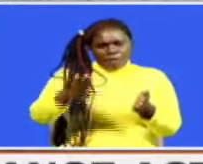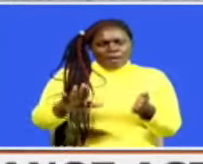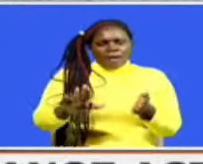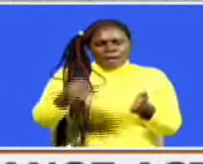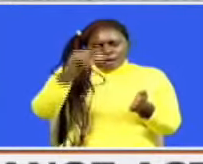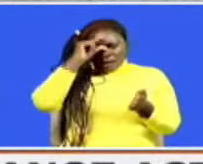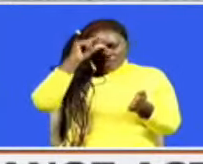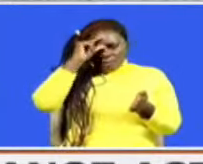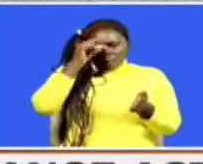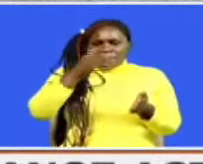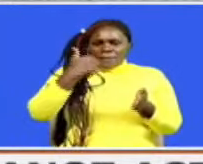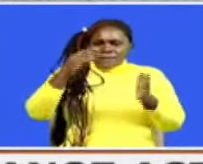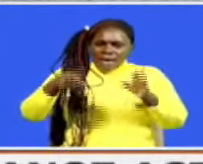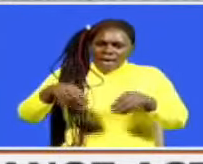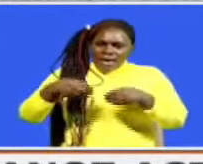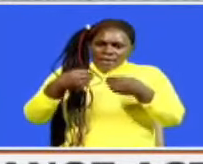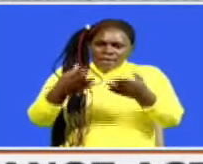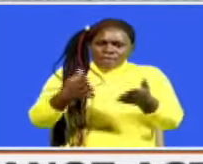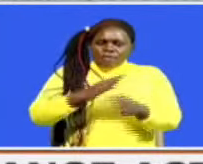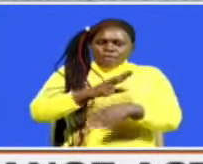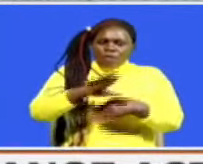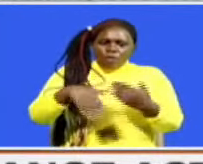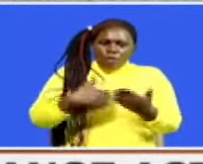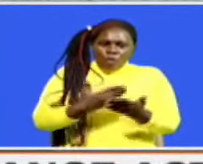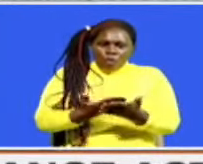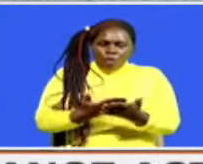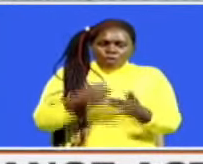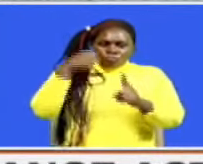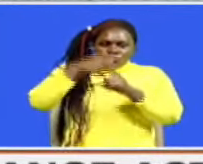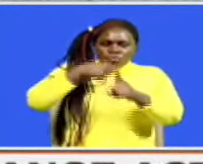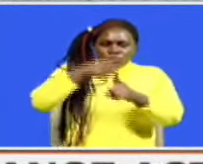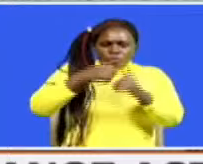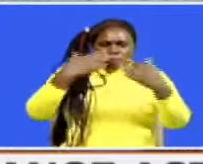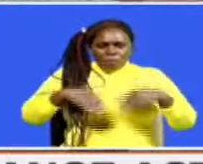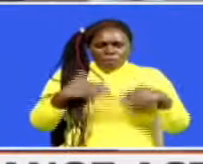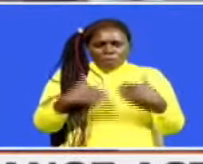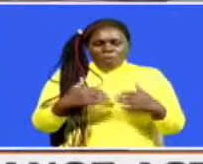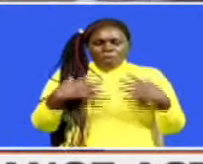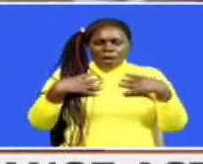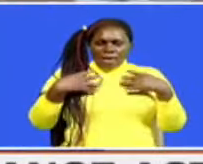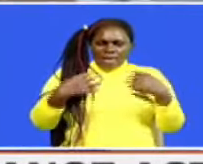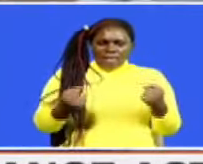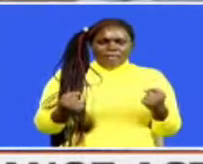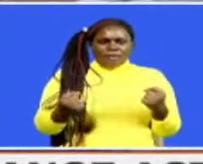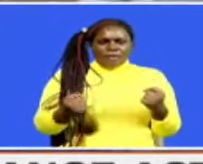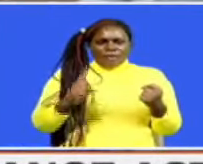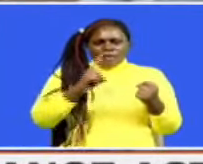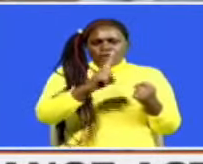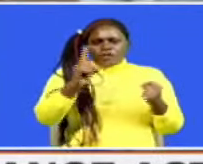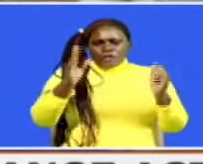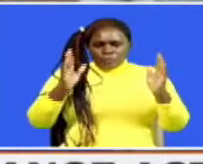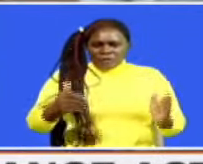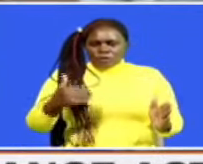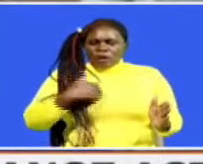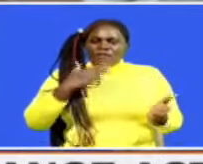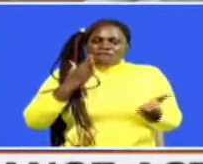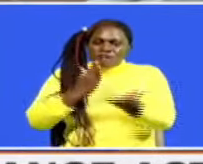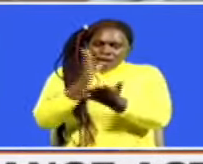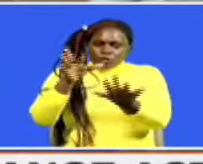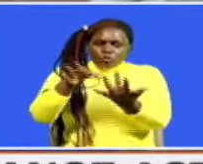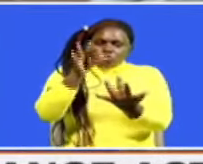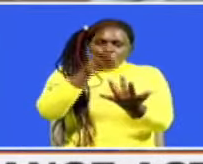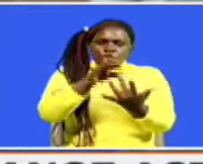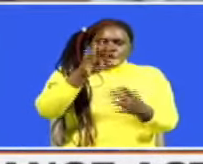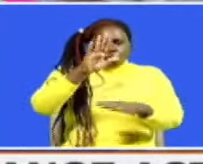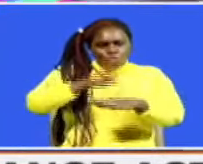should at all costs fight for the people and the people's health. Everybody has a right. You have a right to choose. What